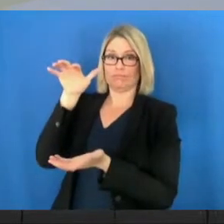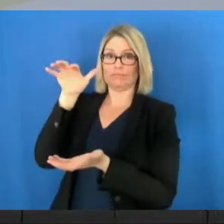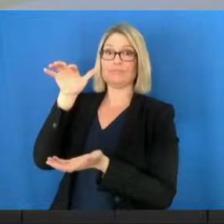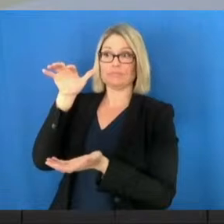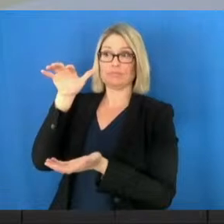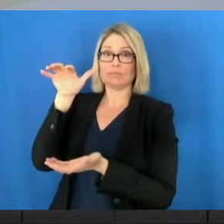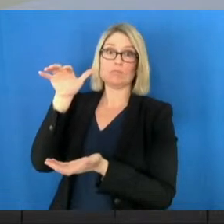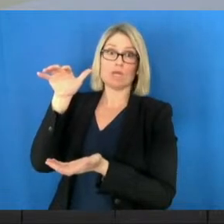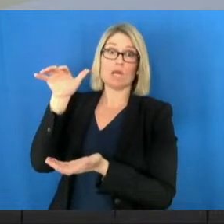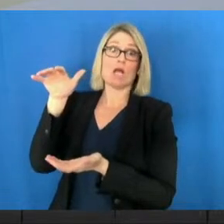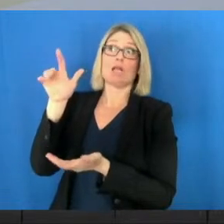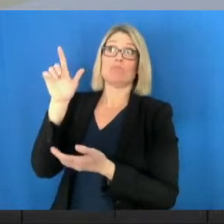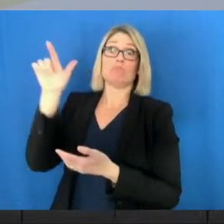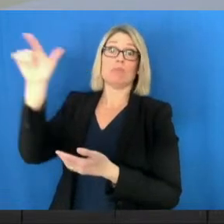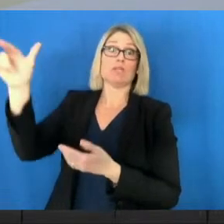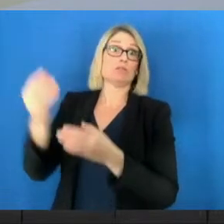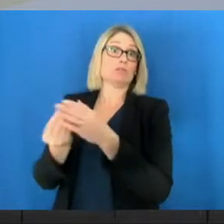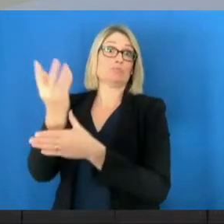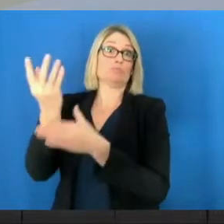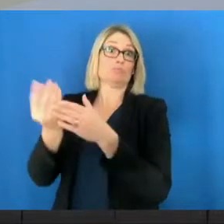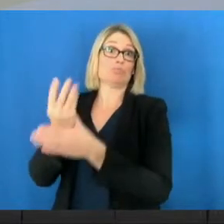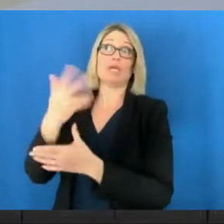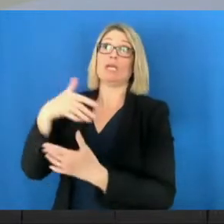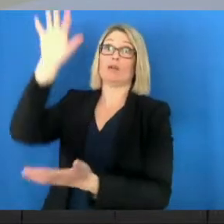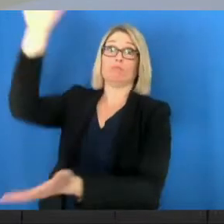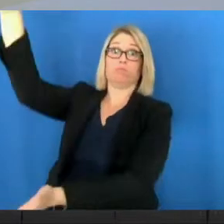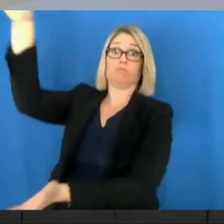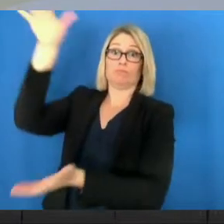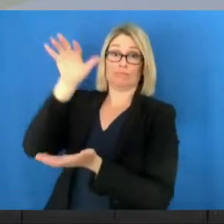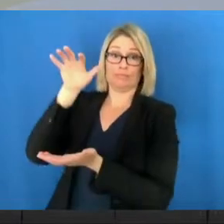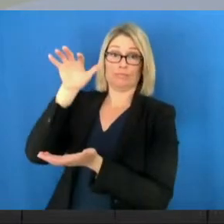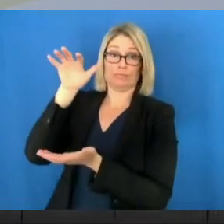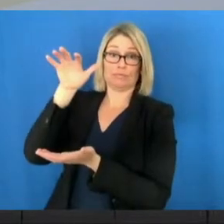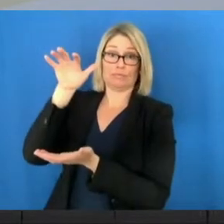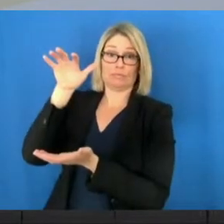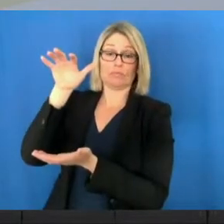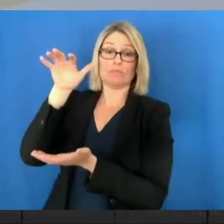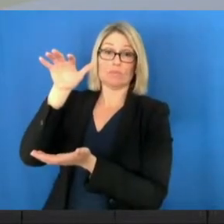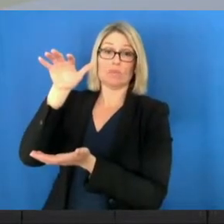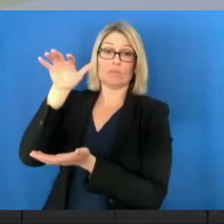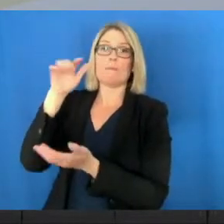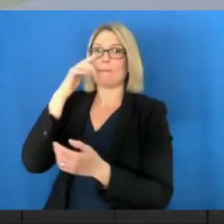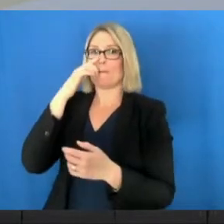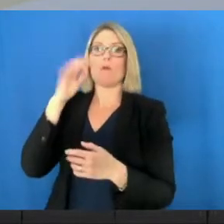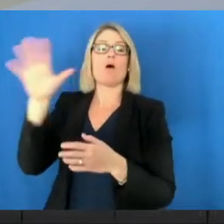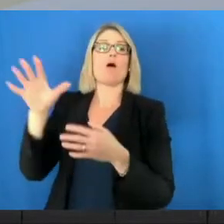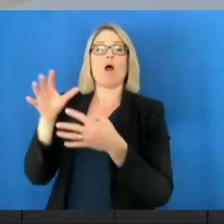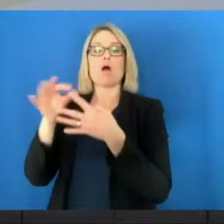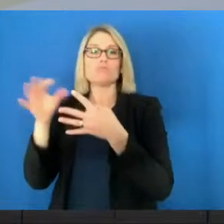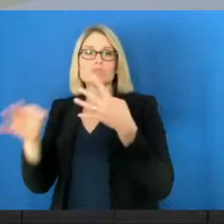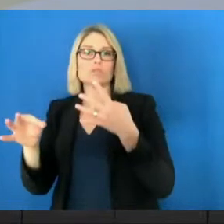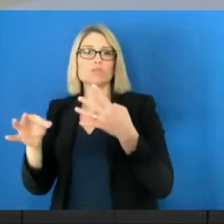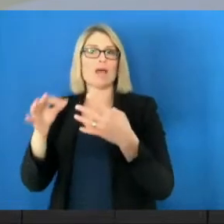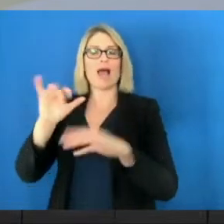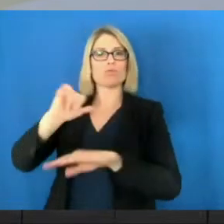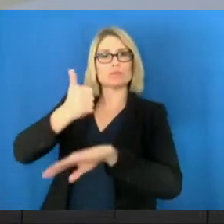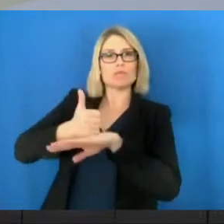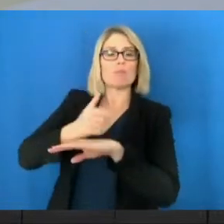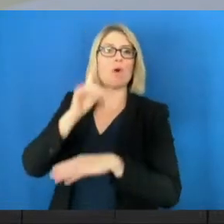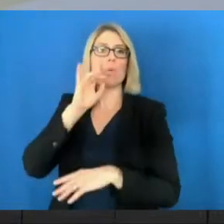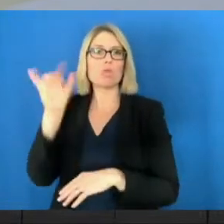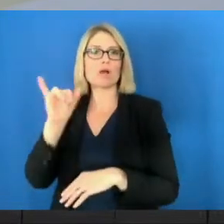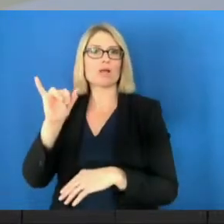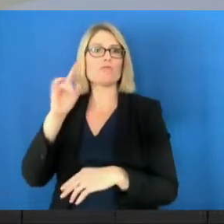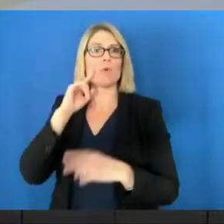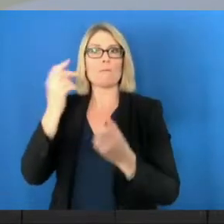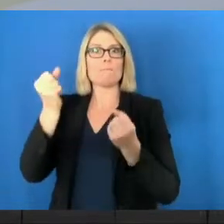coming later in the spring, we are looking at what are options of what those mass clinics